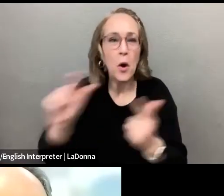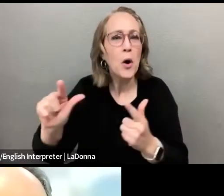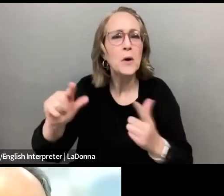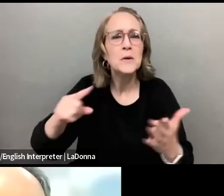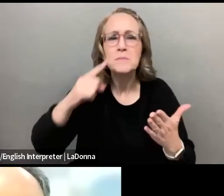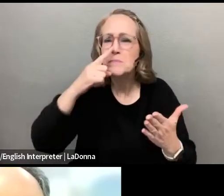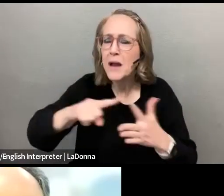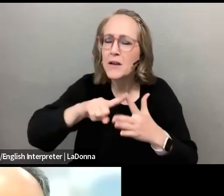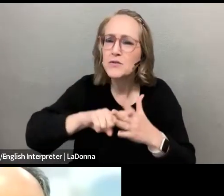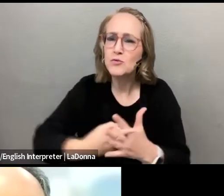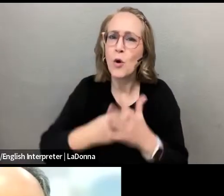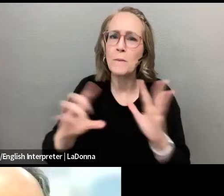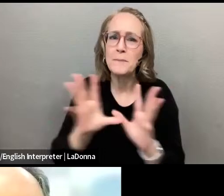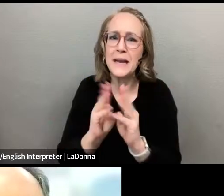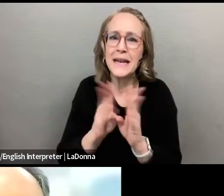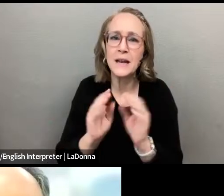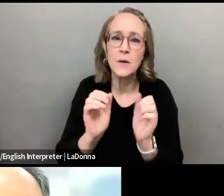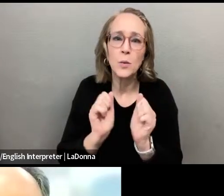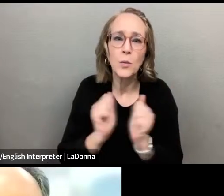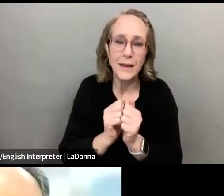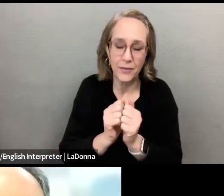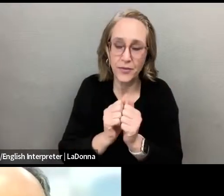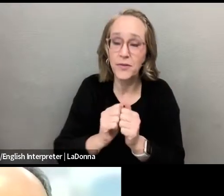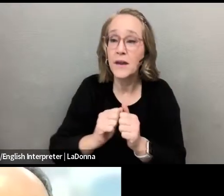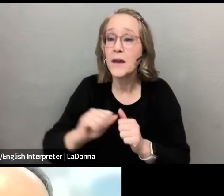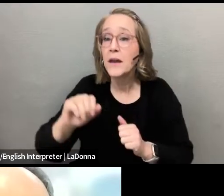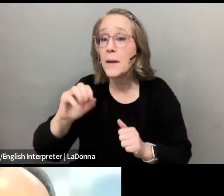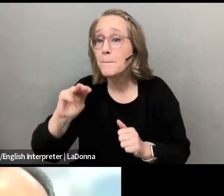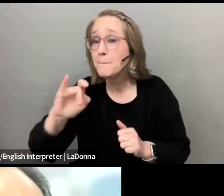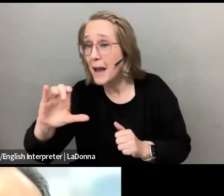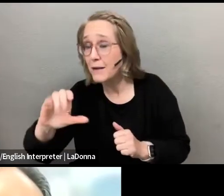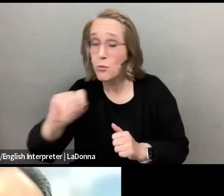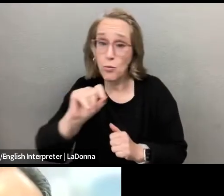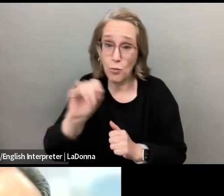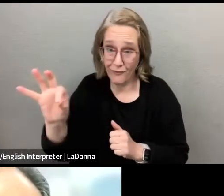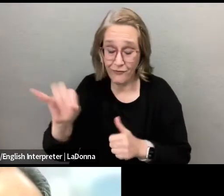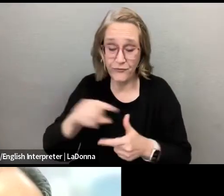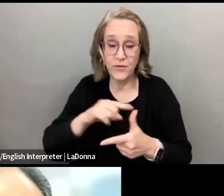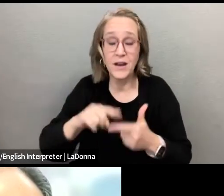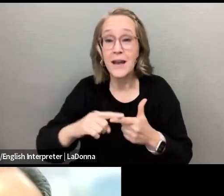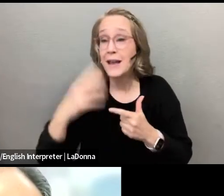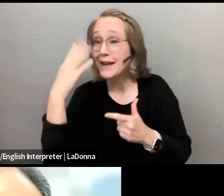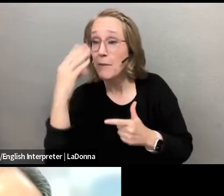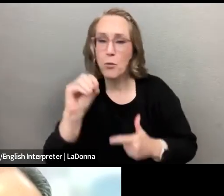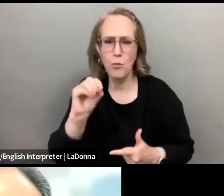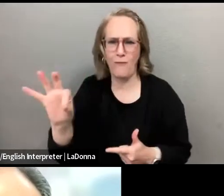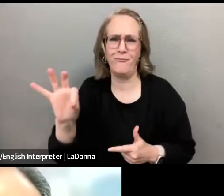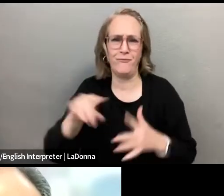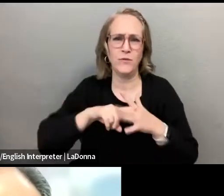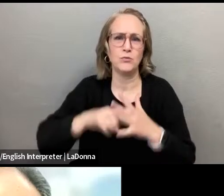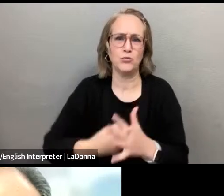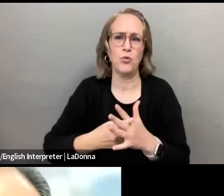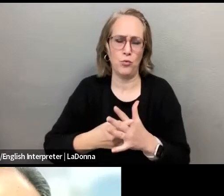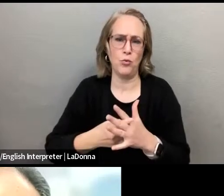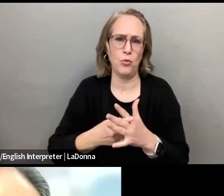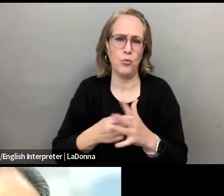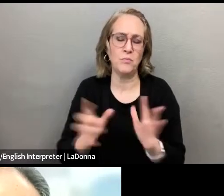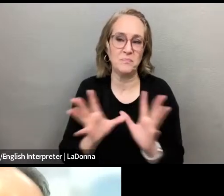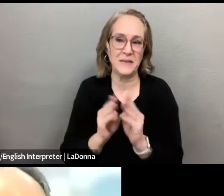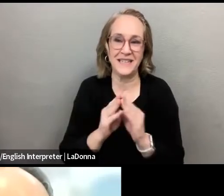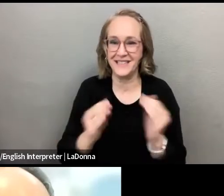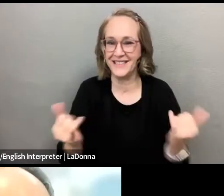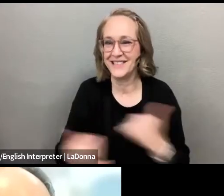could maybe please mute your microphone, and we'll have everyone close cameras for the moment.